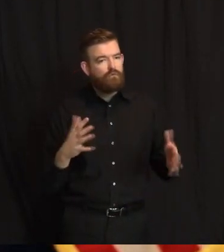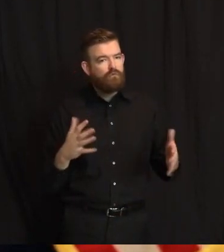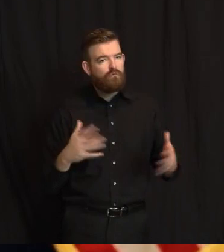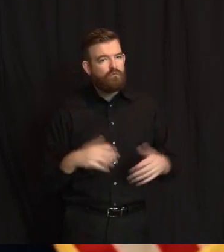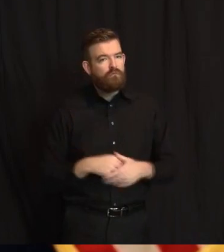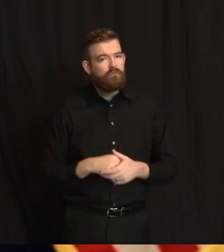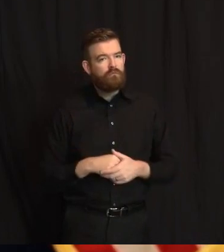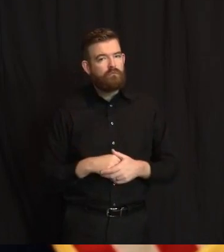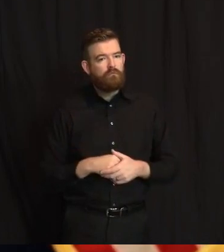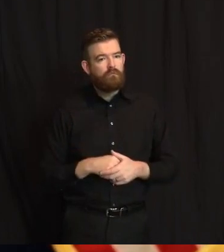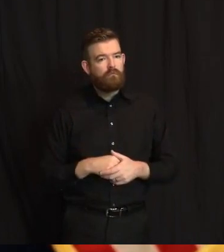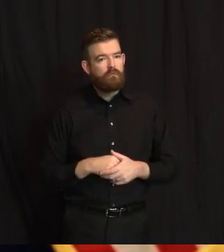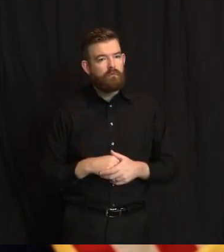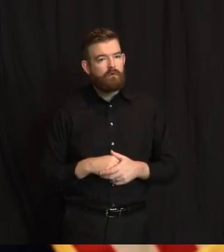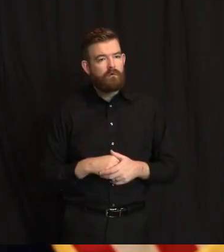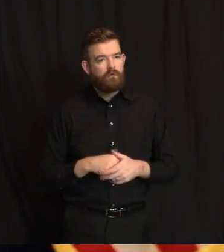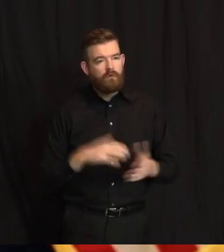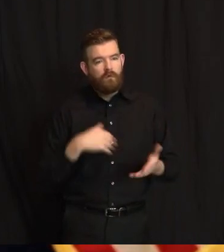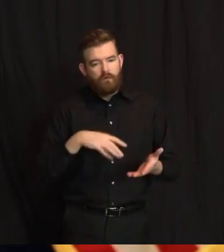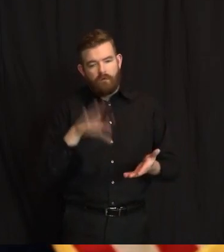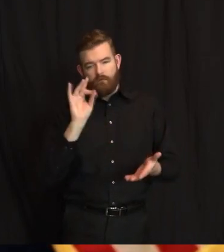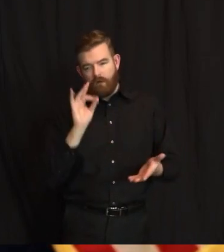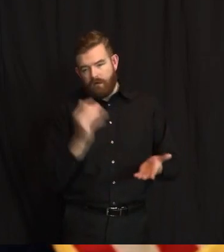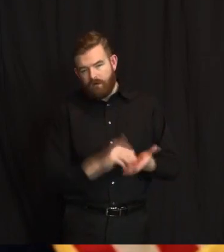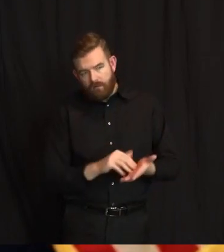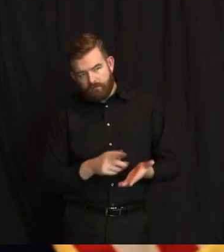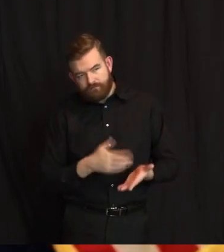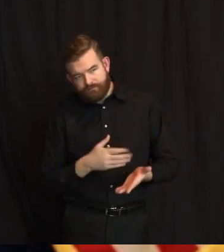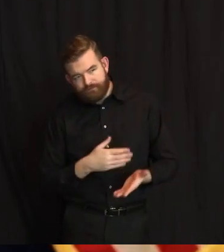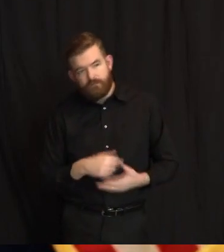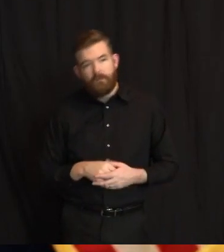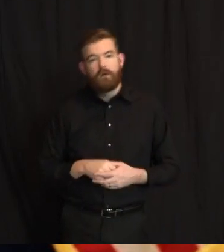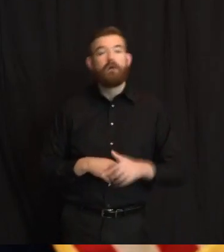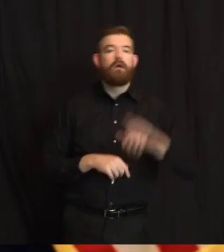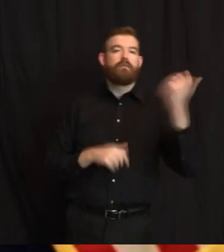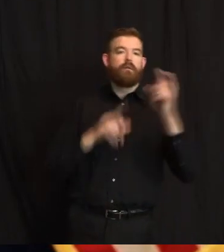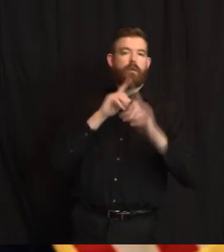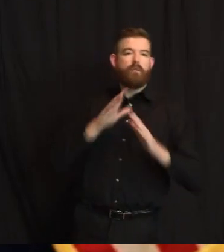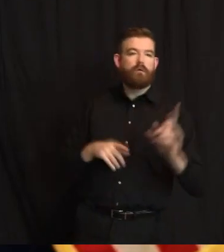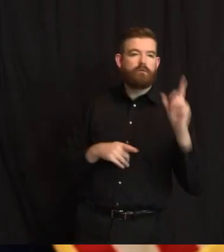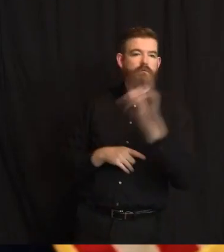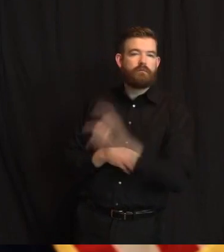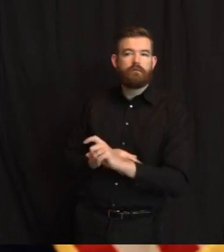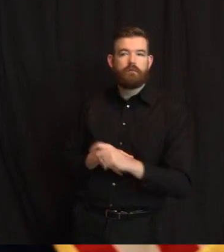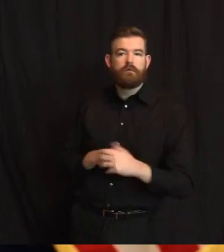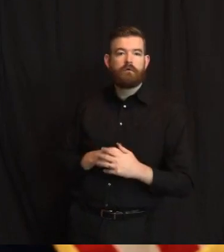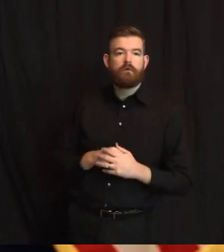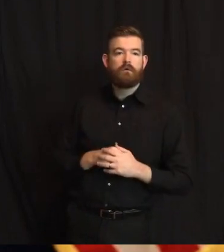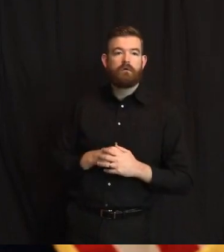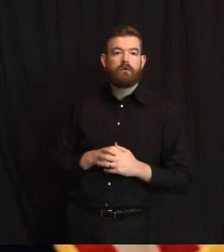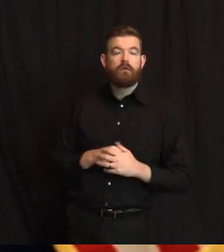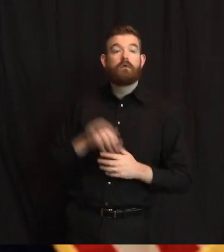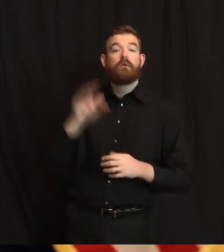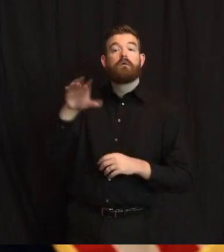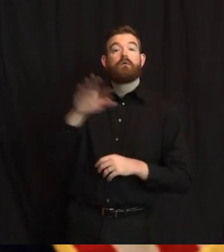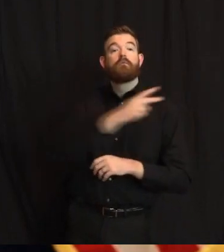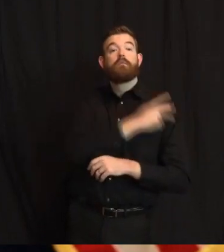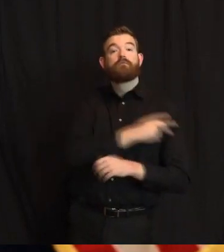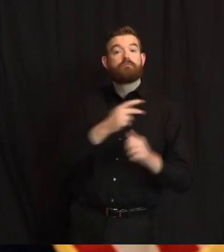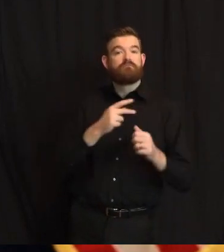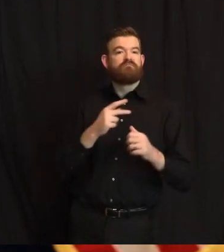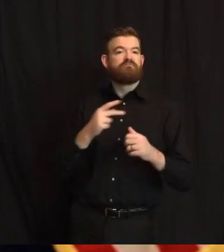we get it. Sir. Out of the total number of patients on ventilators in New Jersey, how many of them are COVID-19 related,